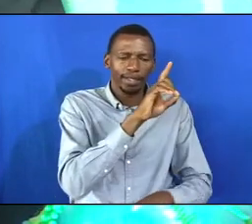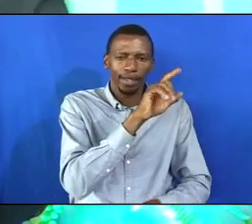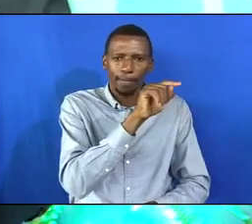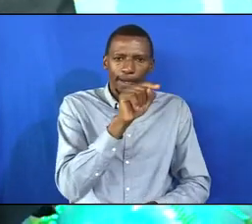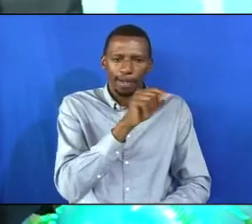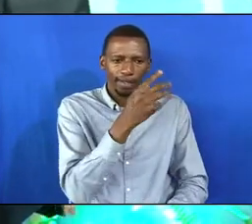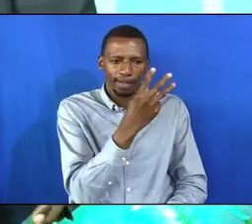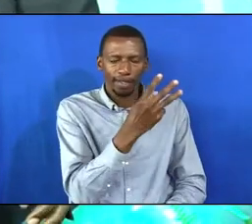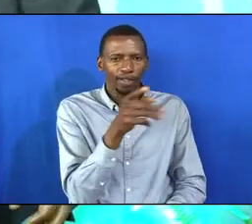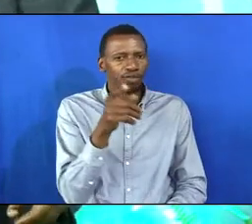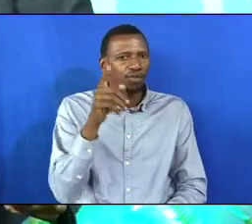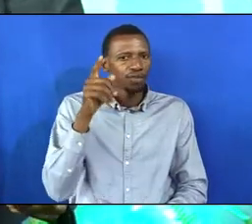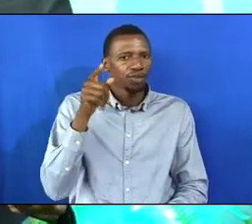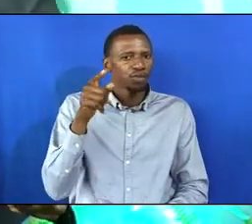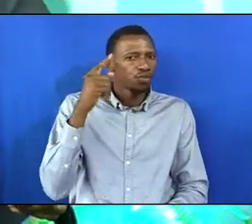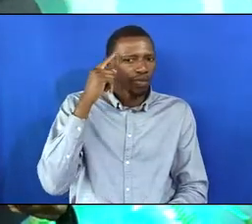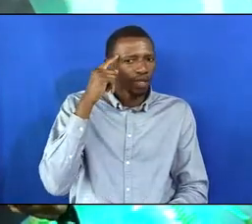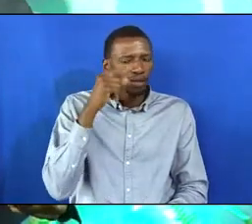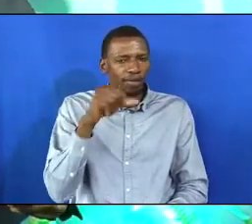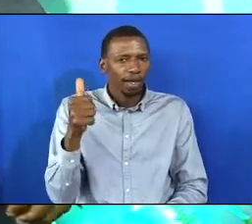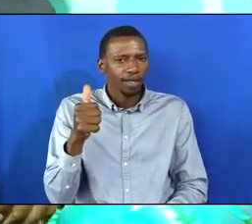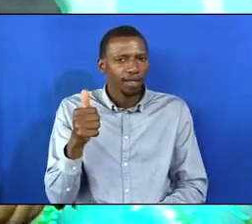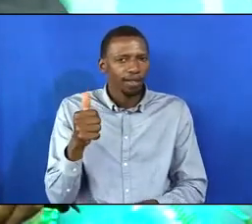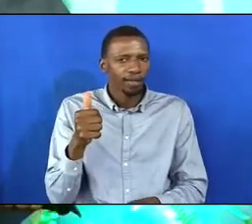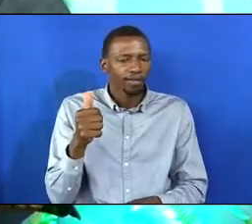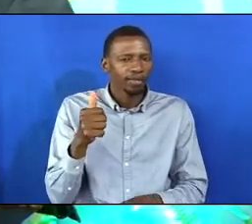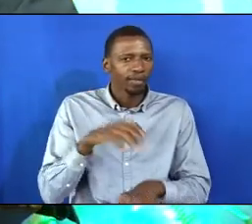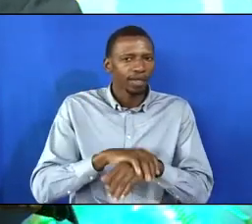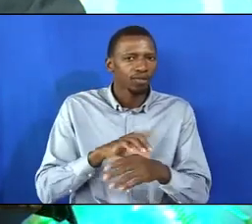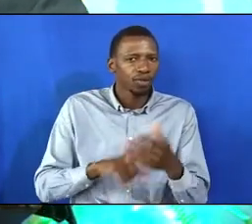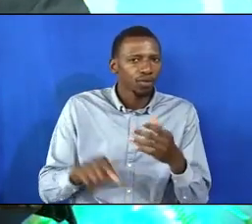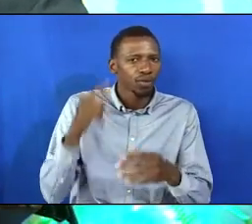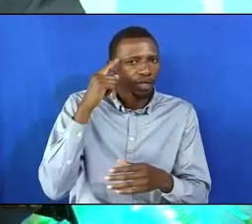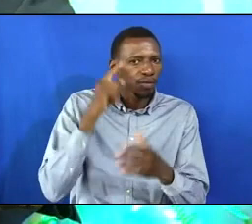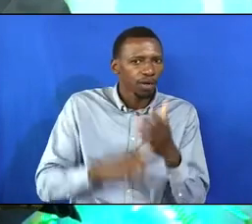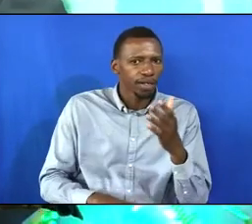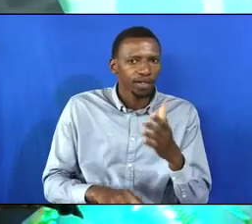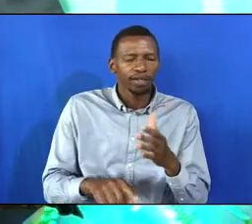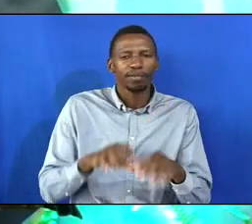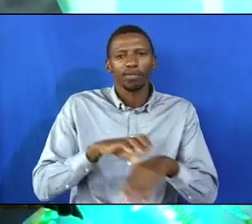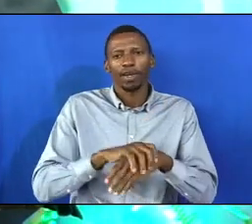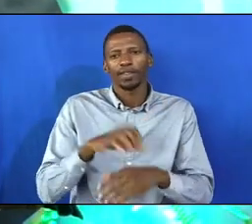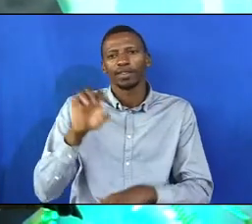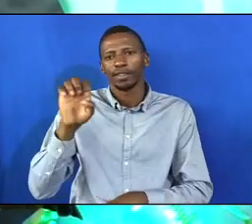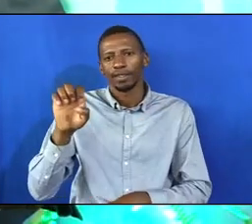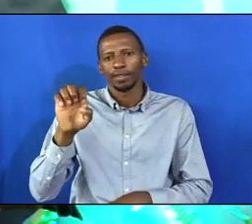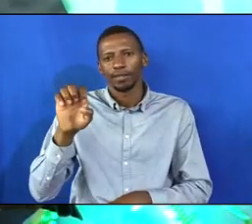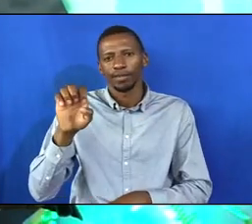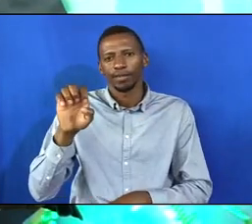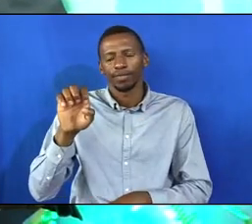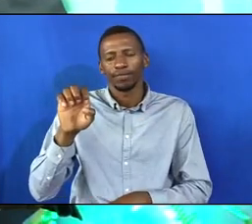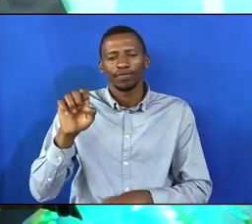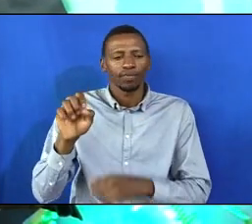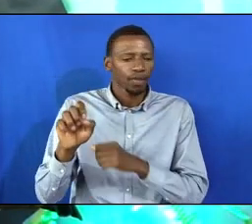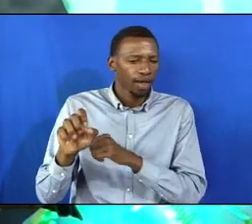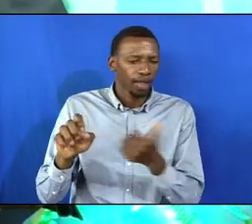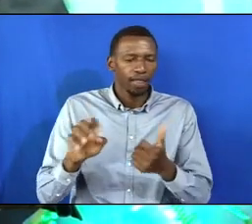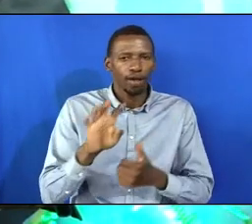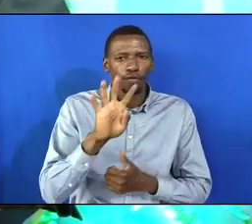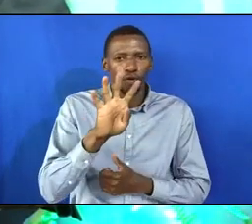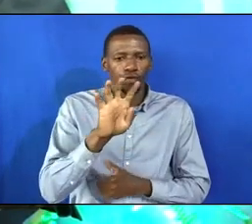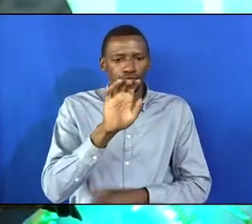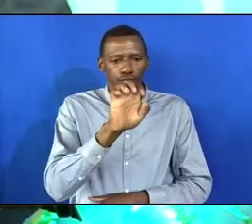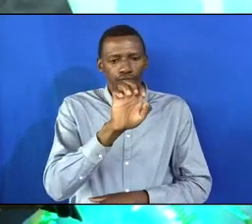minus, you can guess the grades for the others. Can you shout the other grade? E. So the other 4 was E,